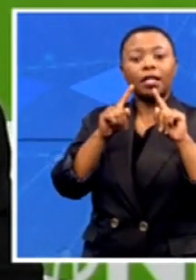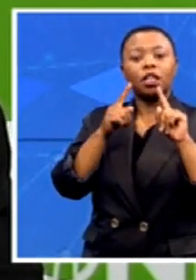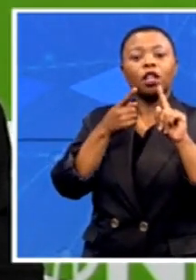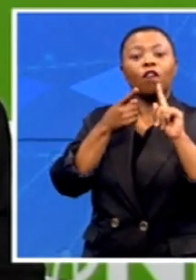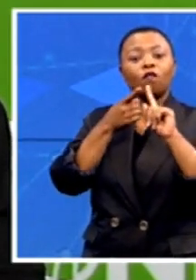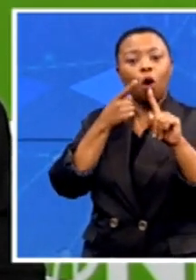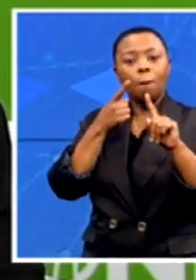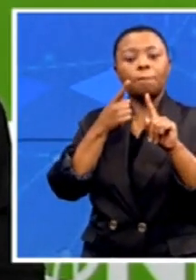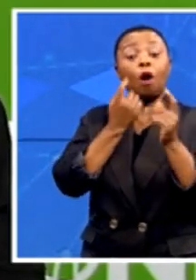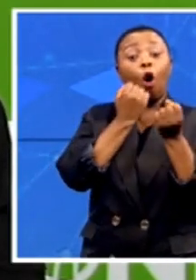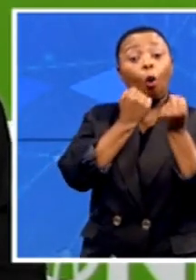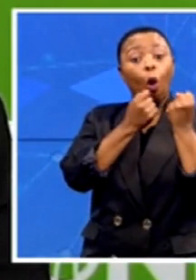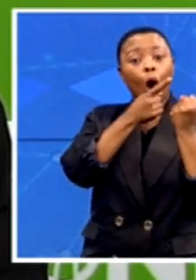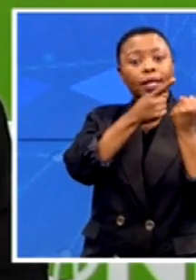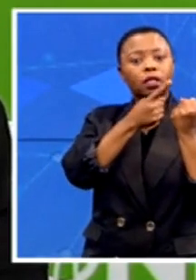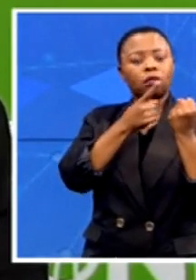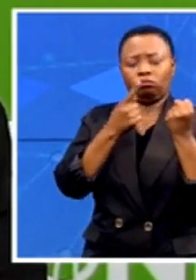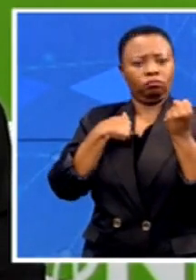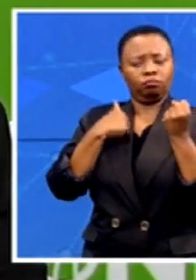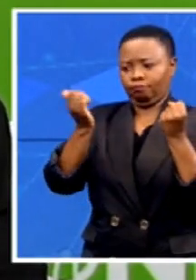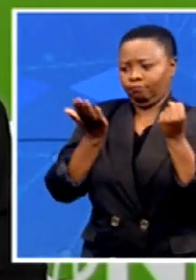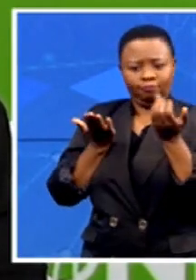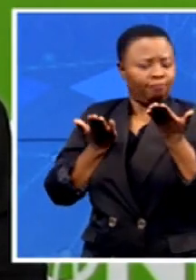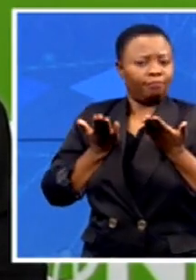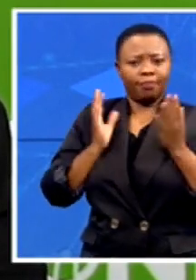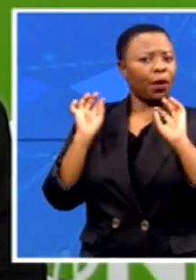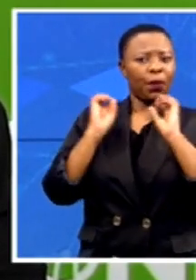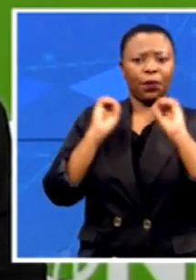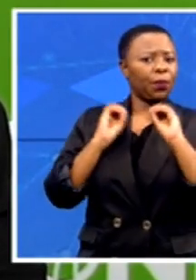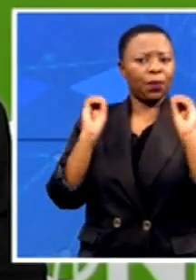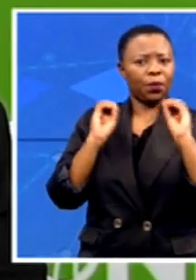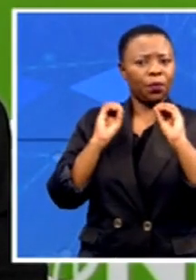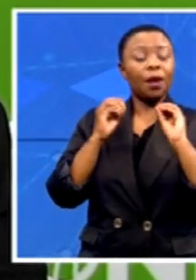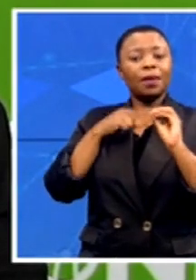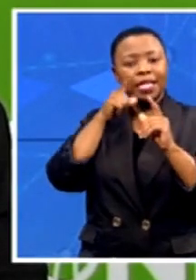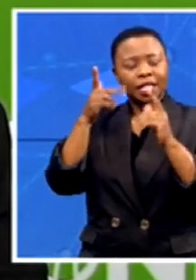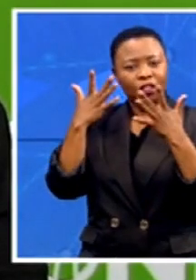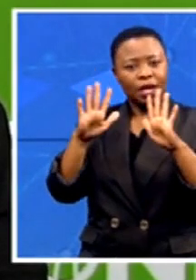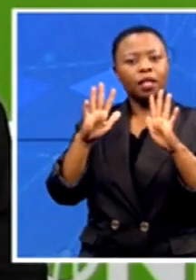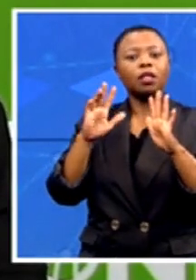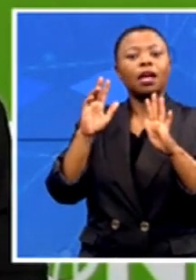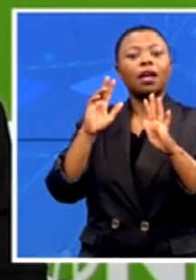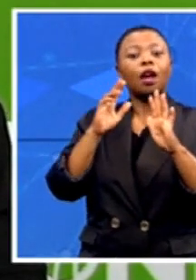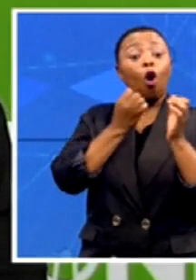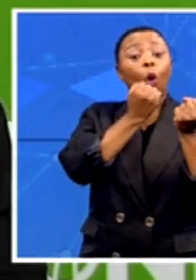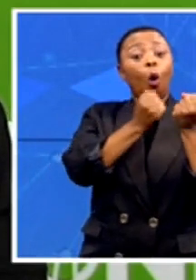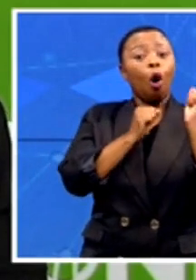yet received. As I've indicated, what we have received from the Electoral Court is the acknowledgement of the application